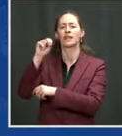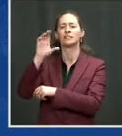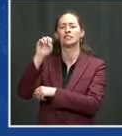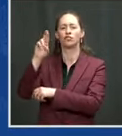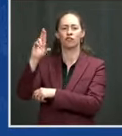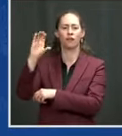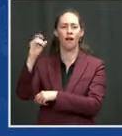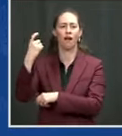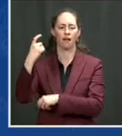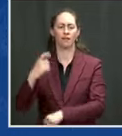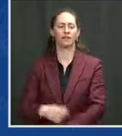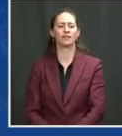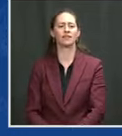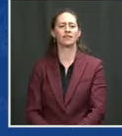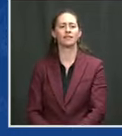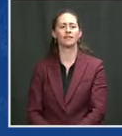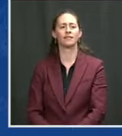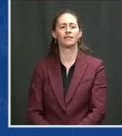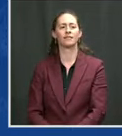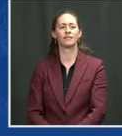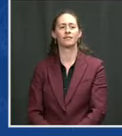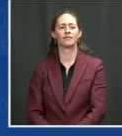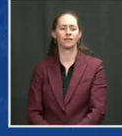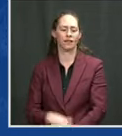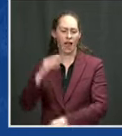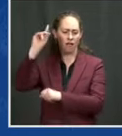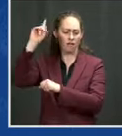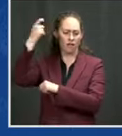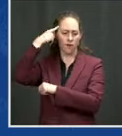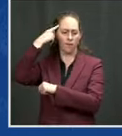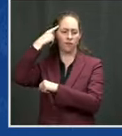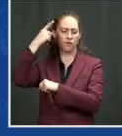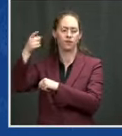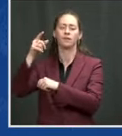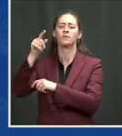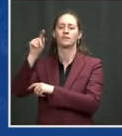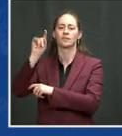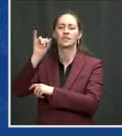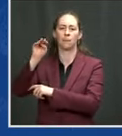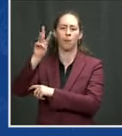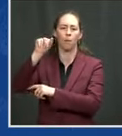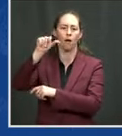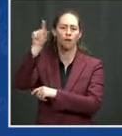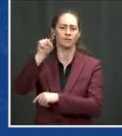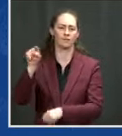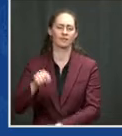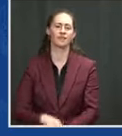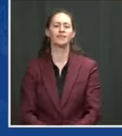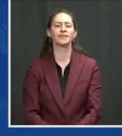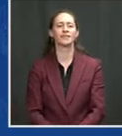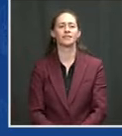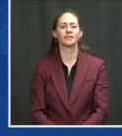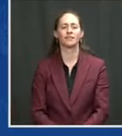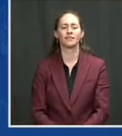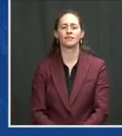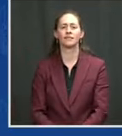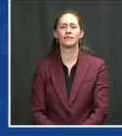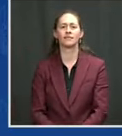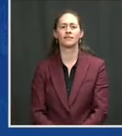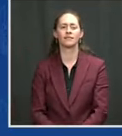Another critical issue is increasing confidence among people who are hesitant to get the vaccine. Governor